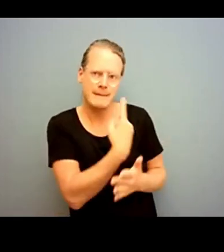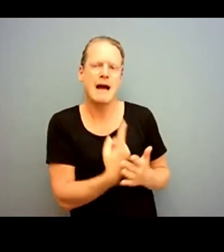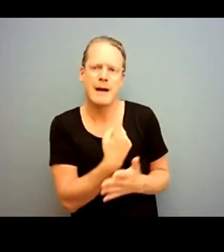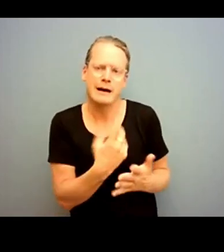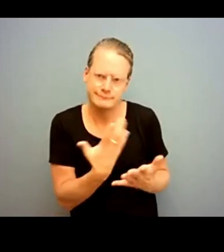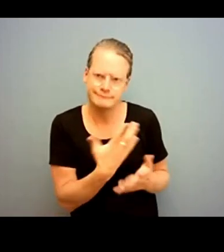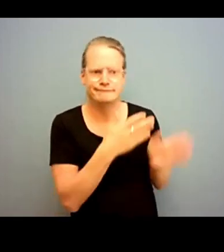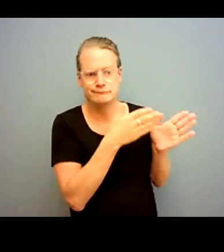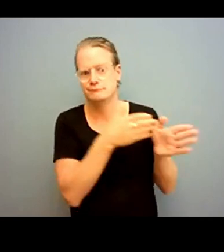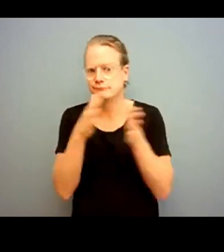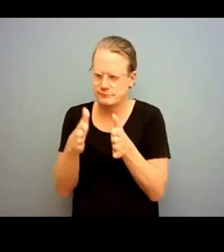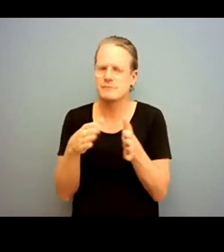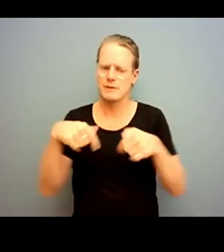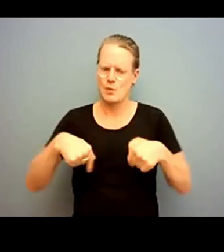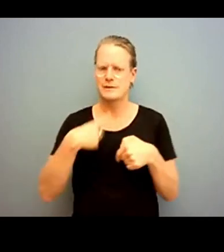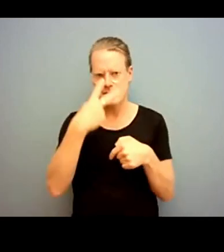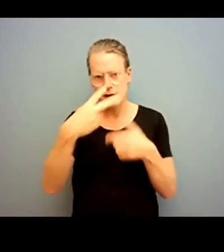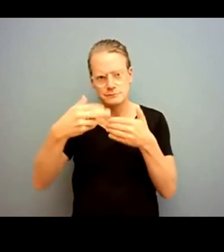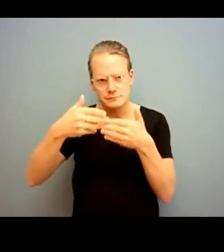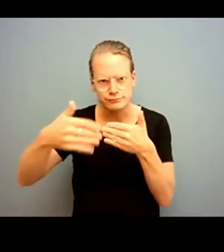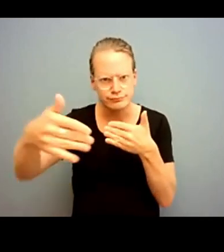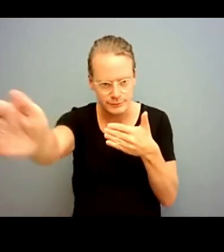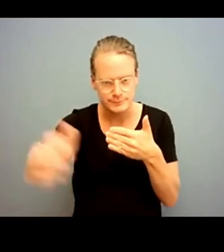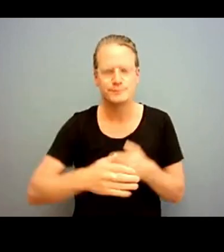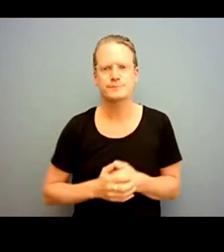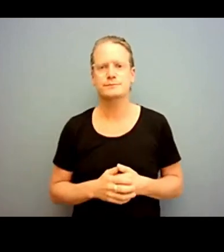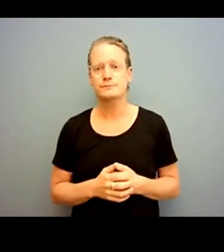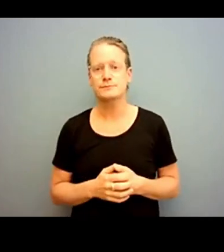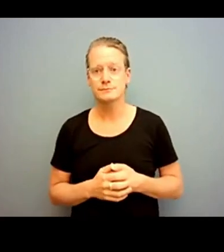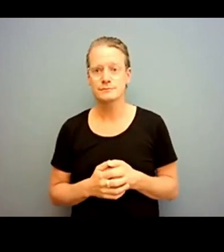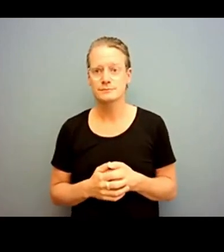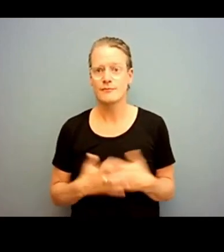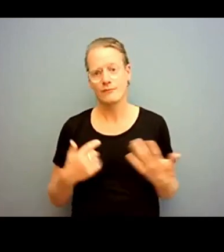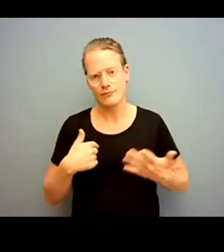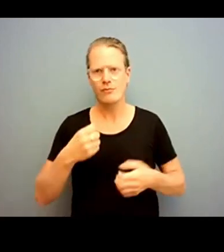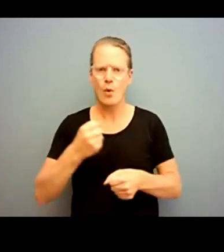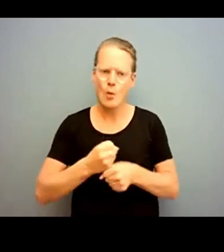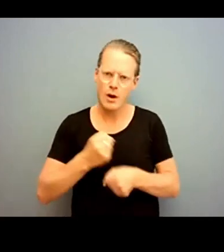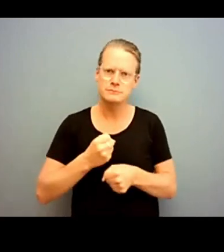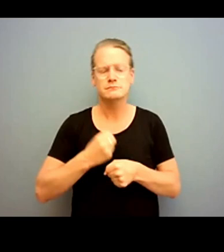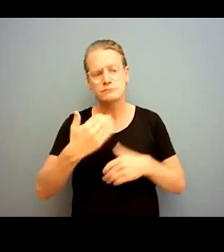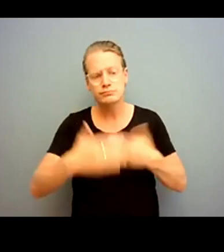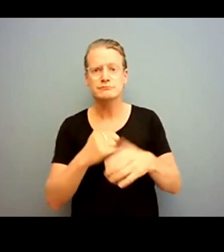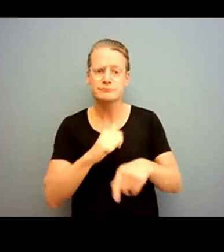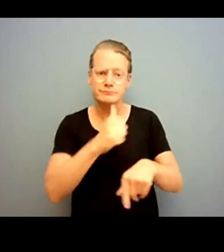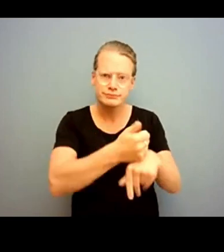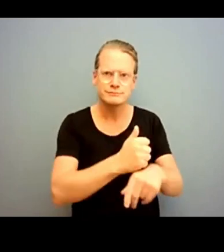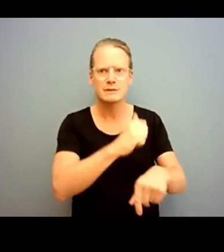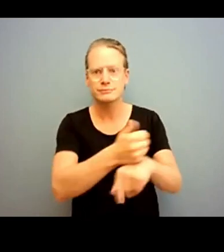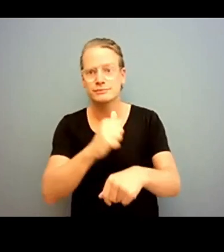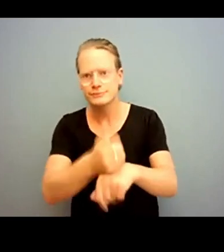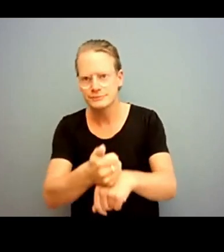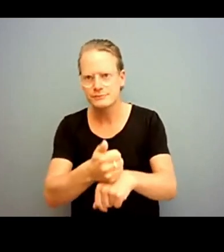thematic equality treaties covering various vulnerable groups is now well developed in